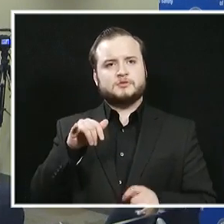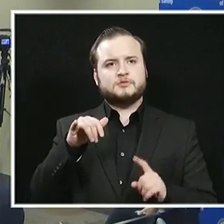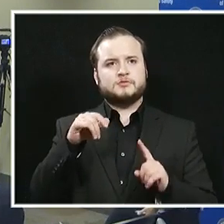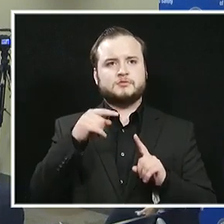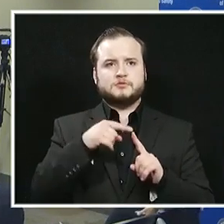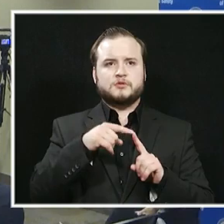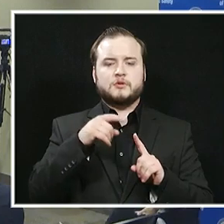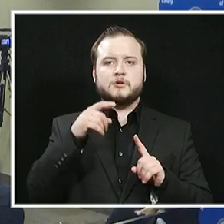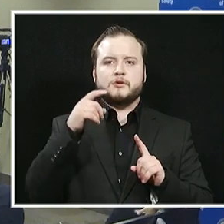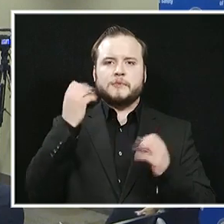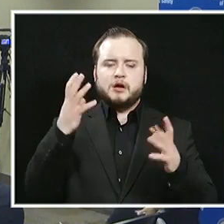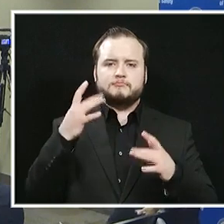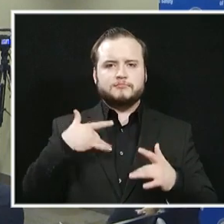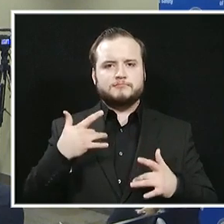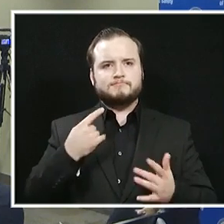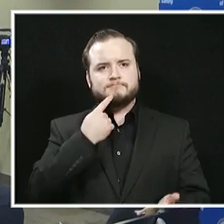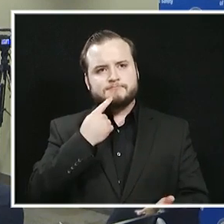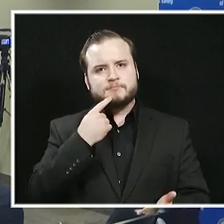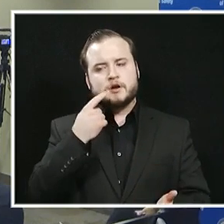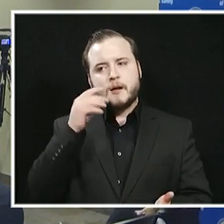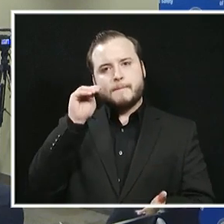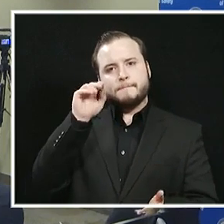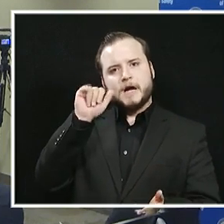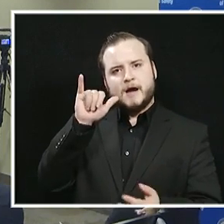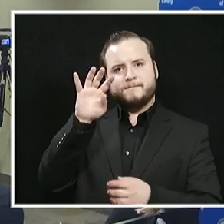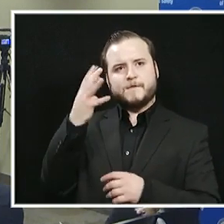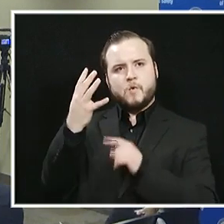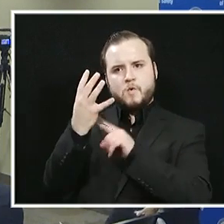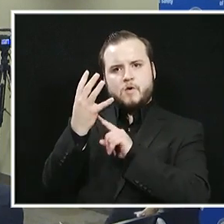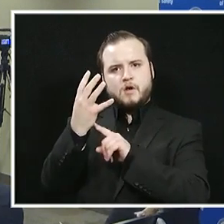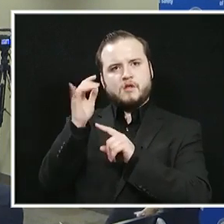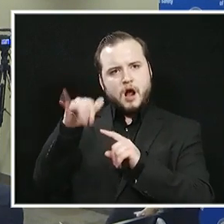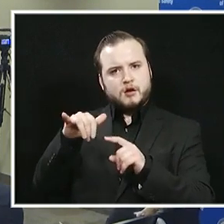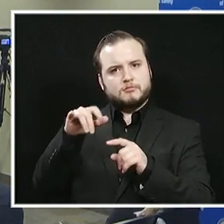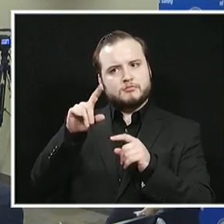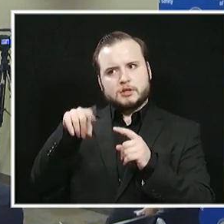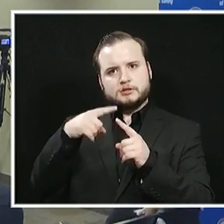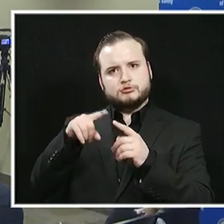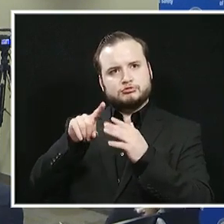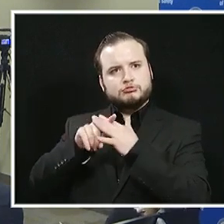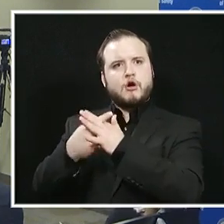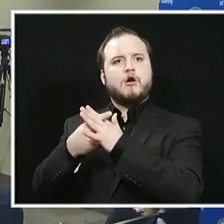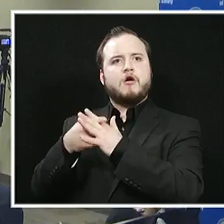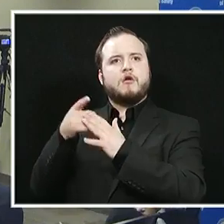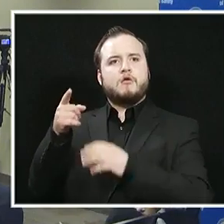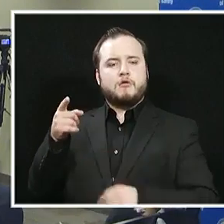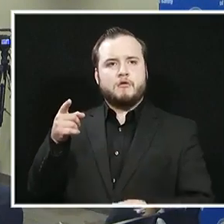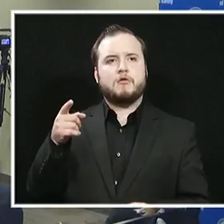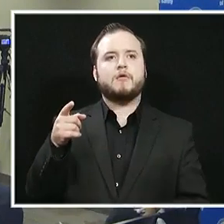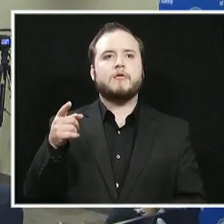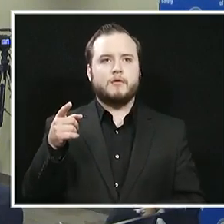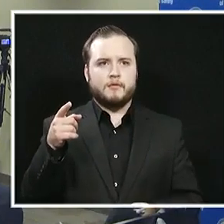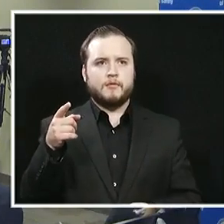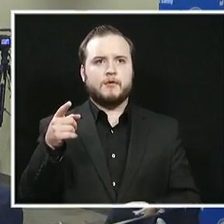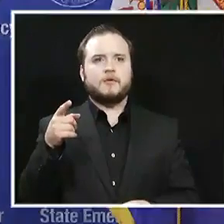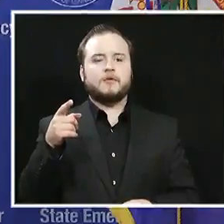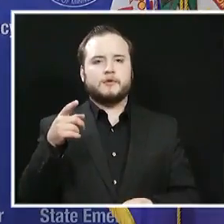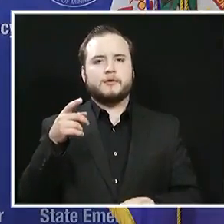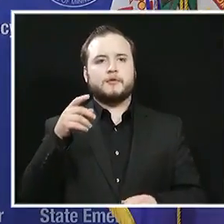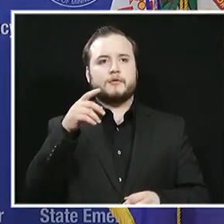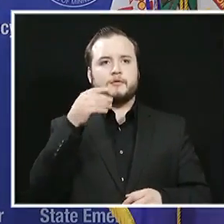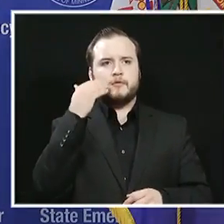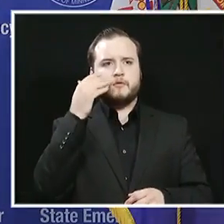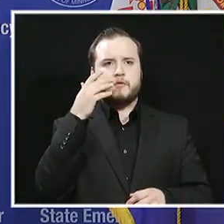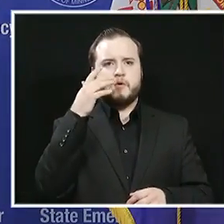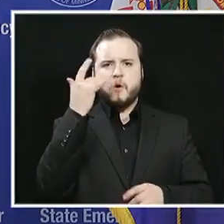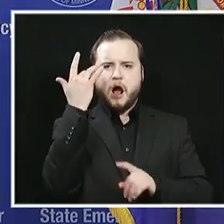numbers. One used the analogy, as a former football coach, one used the analogy that you've moved the goalposts today. How do you explain going from May 4th to May 15th? That's simply not